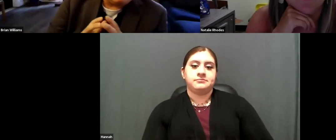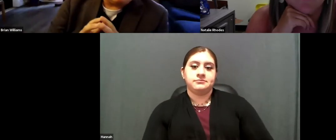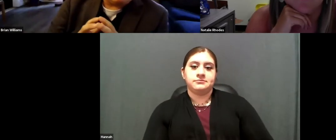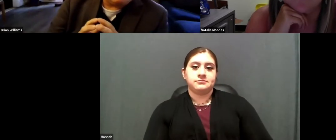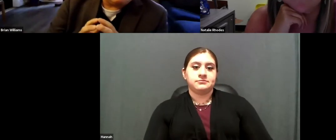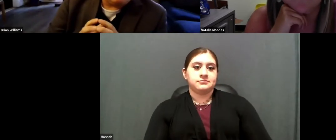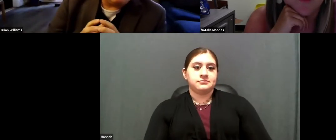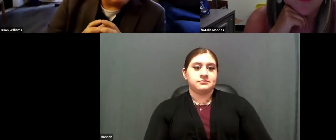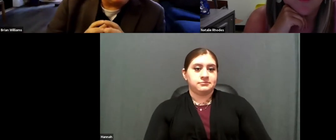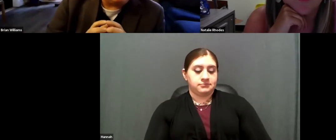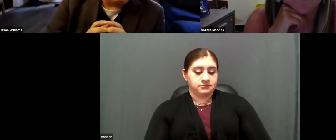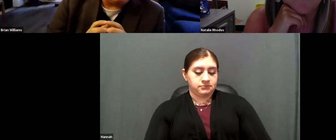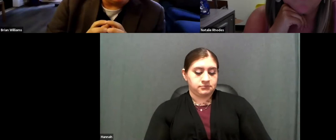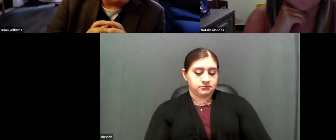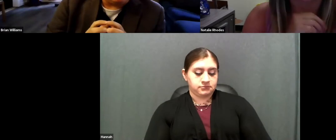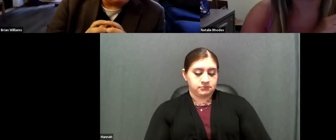Awesome.